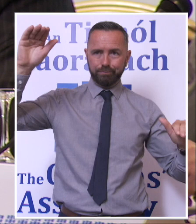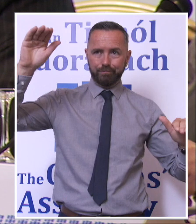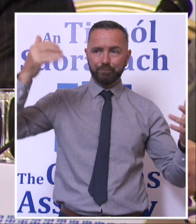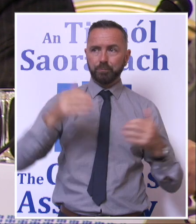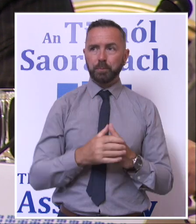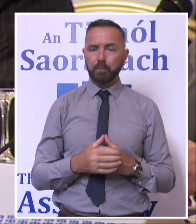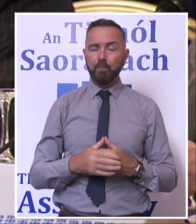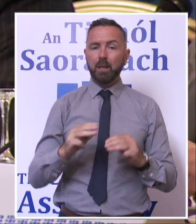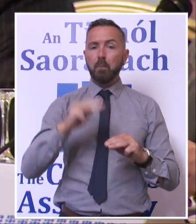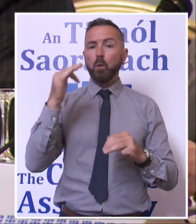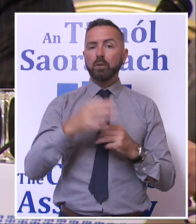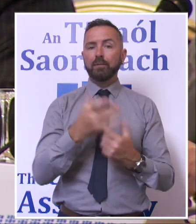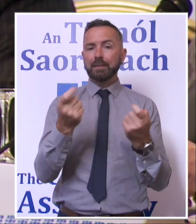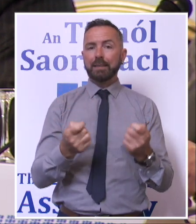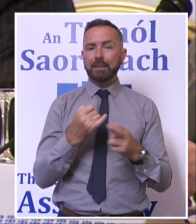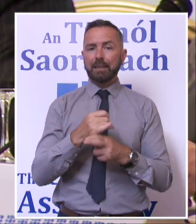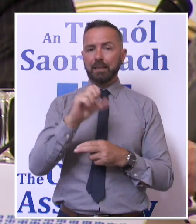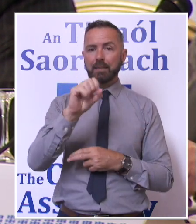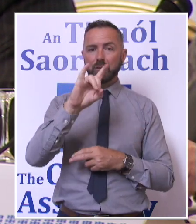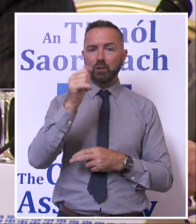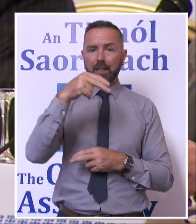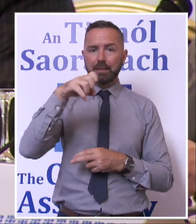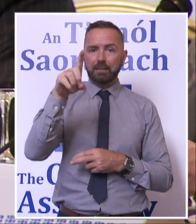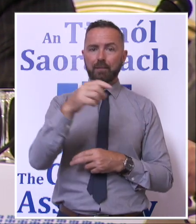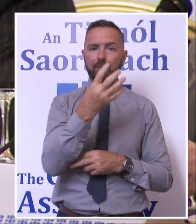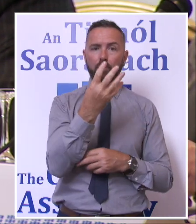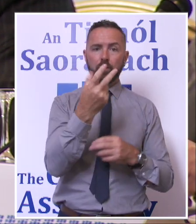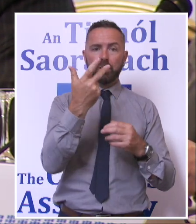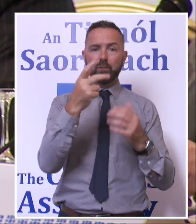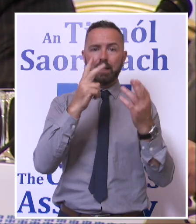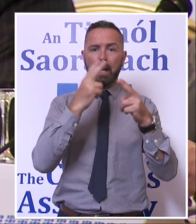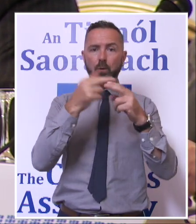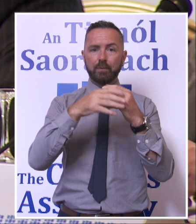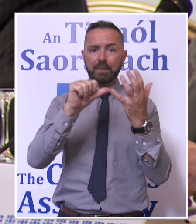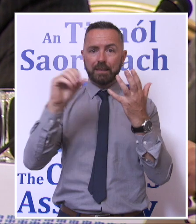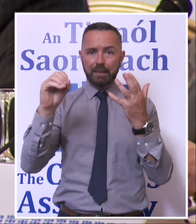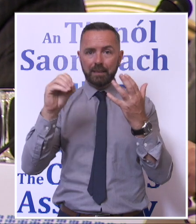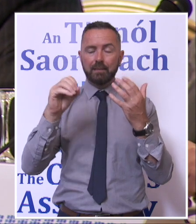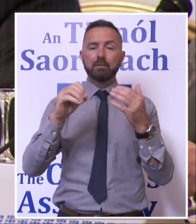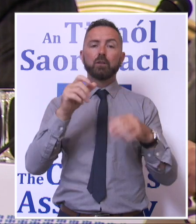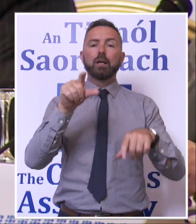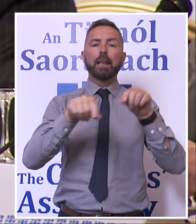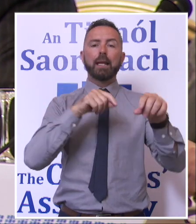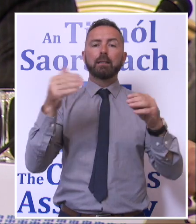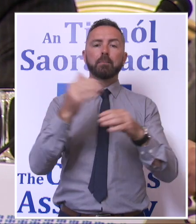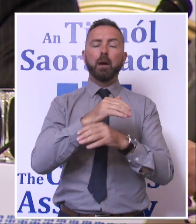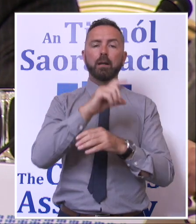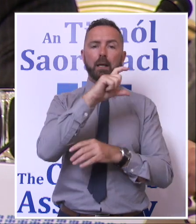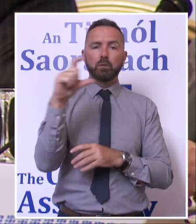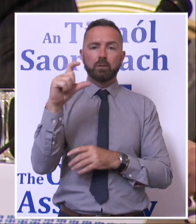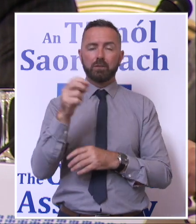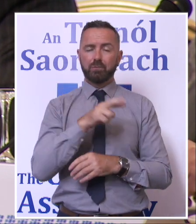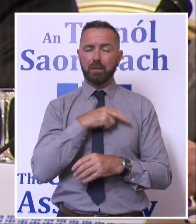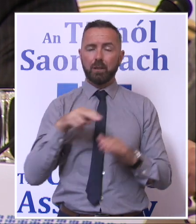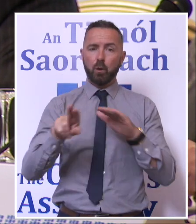of the seats in the Seanad, 43 of the 60, are elected by councillors. So you actually, historically, you had a hugely